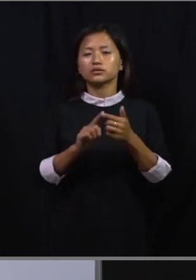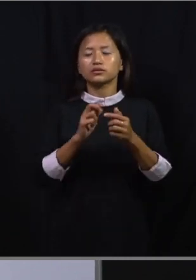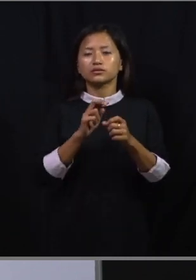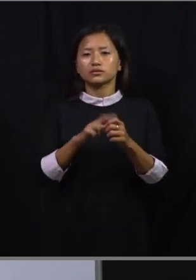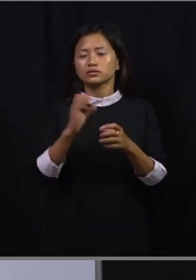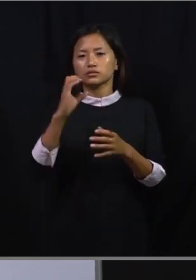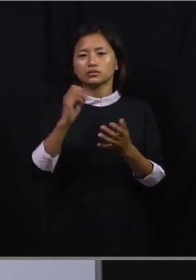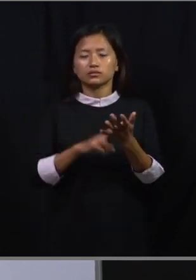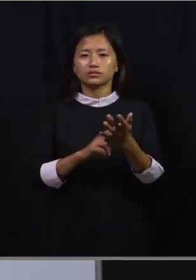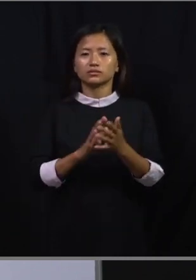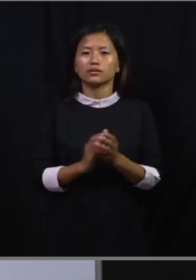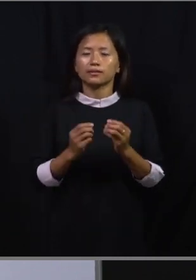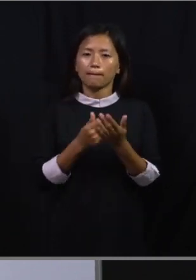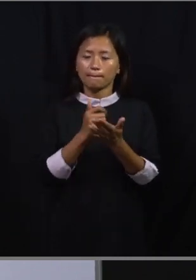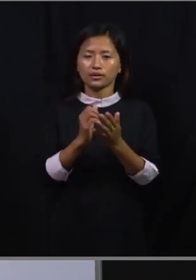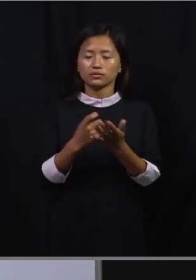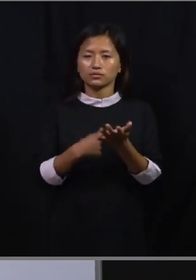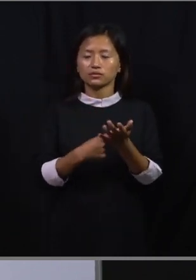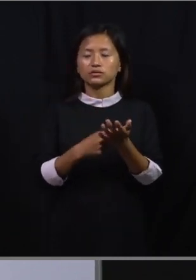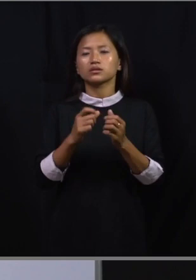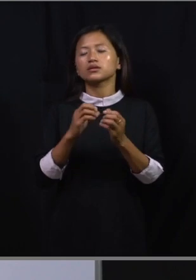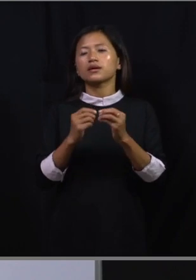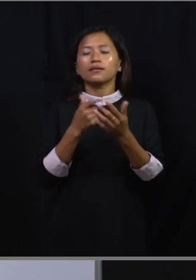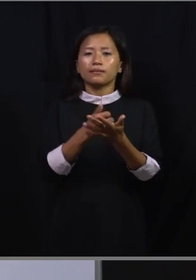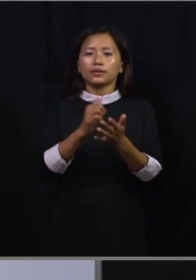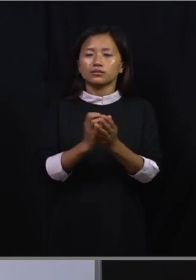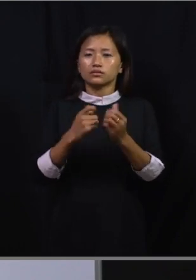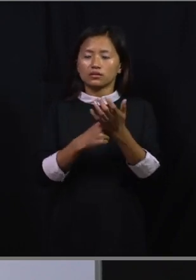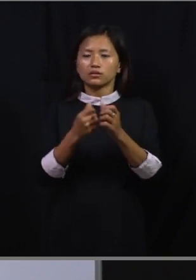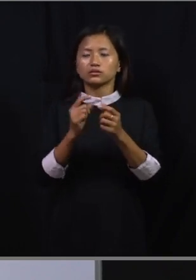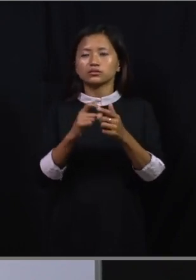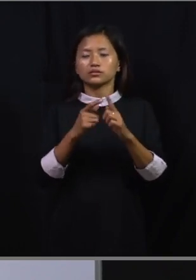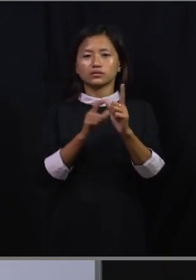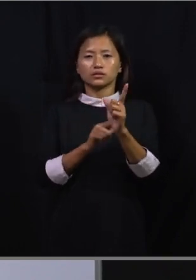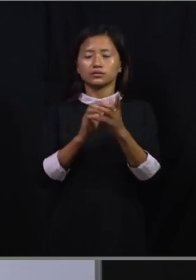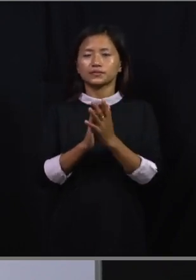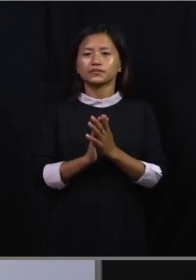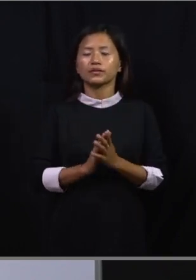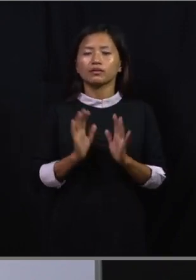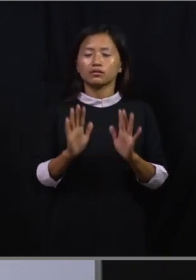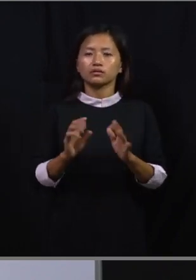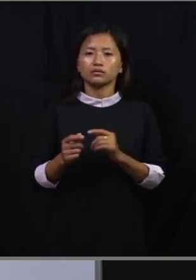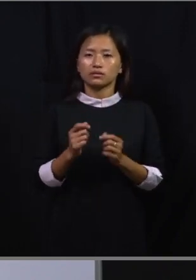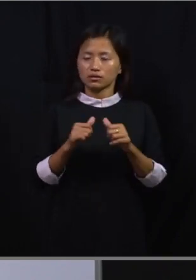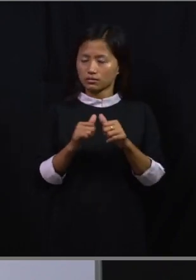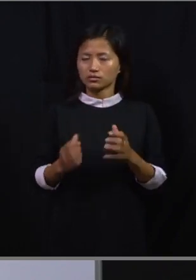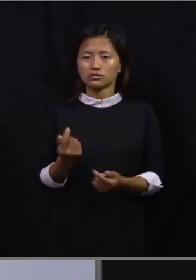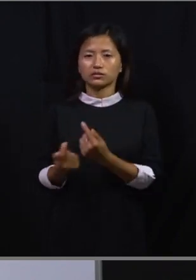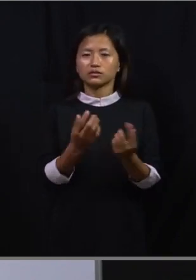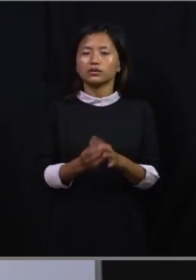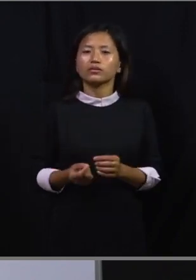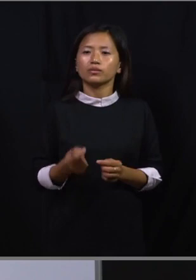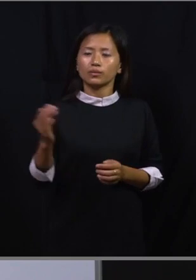condition of bankruptcy. When this agriculture, collective agriculture farms went to the